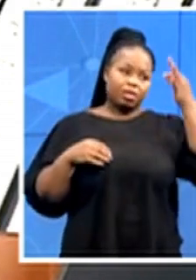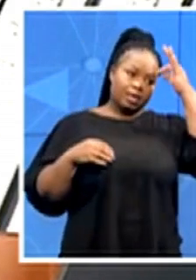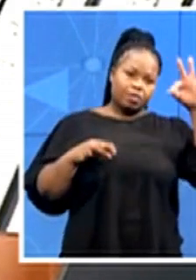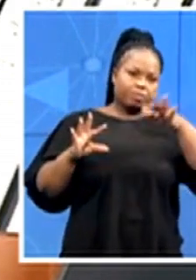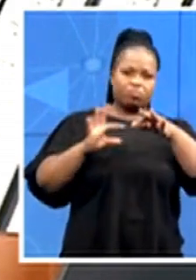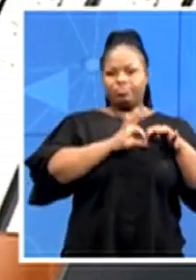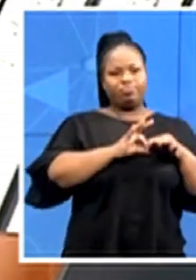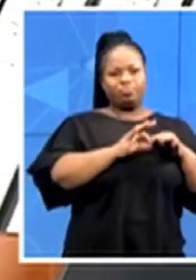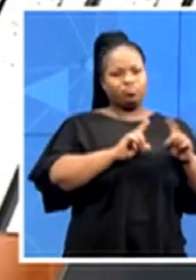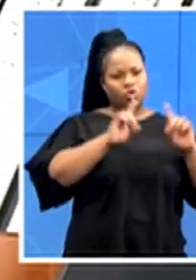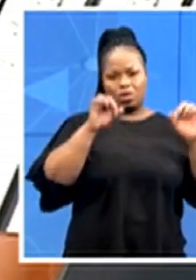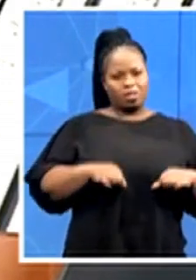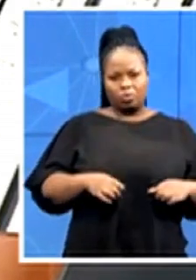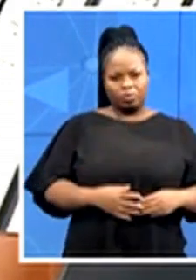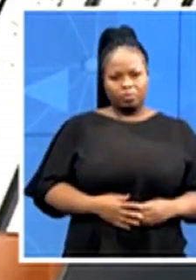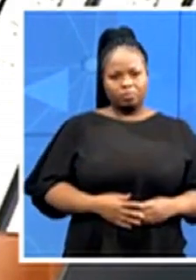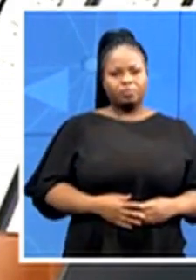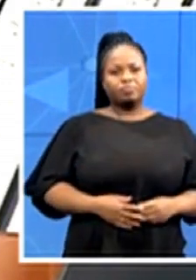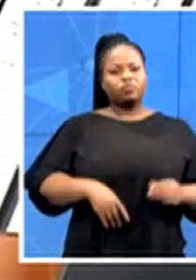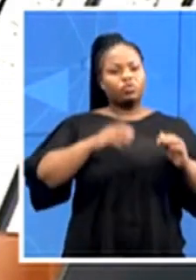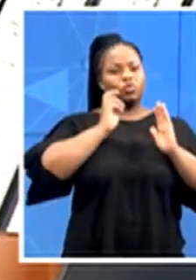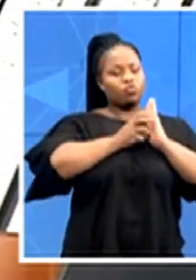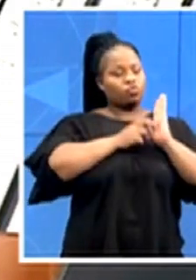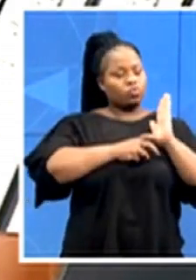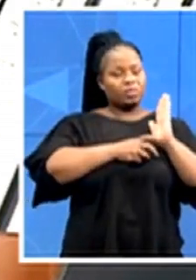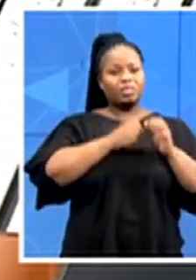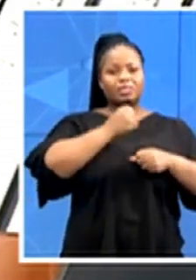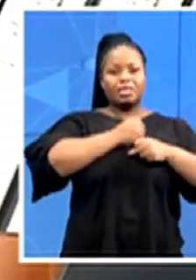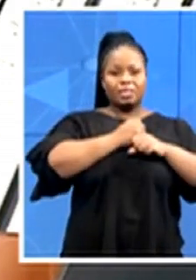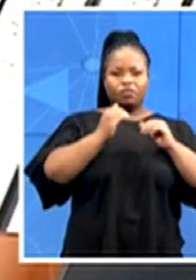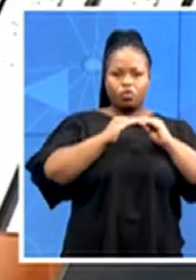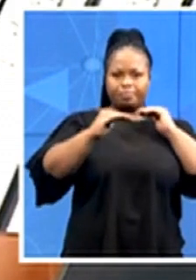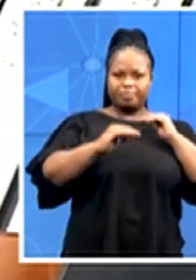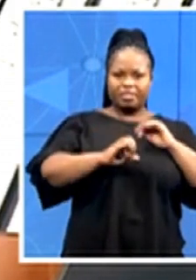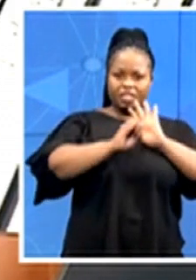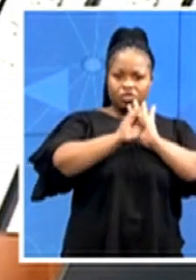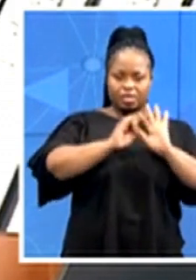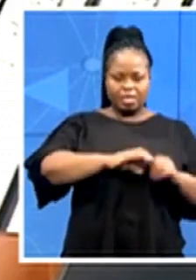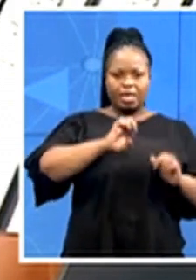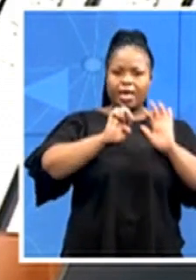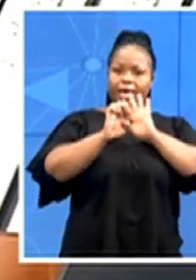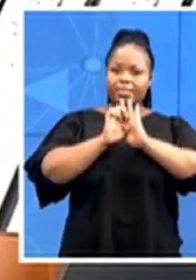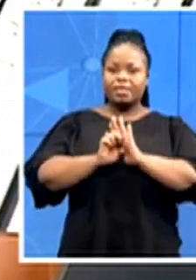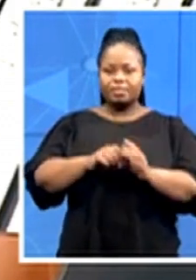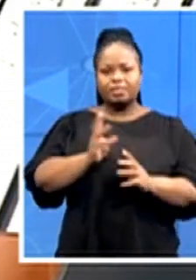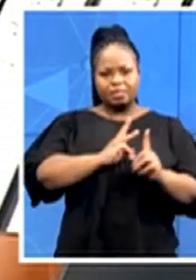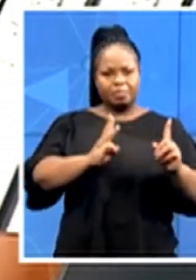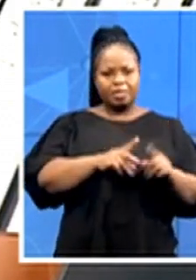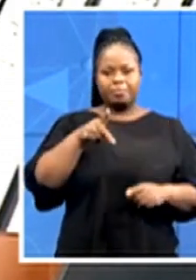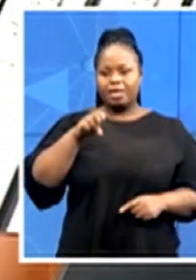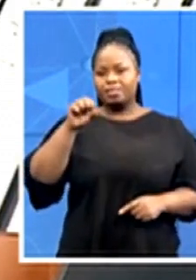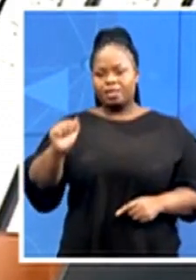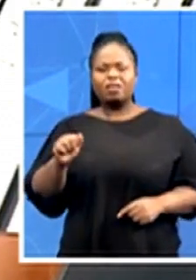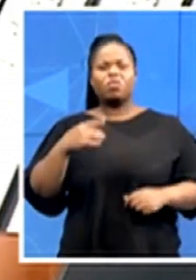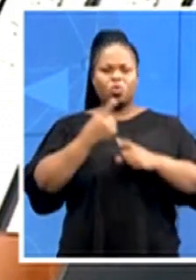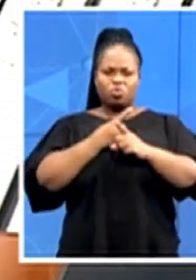and standards of integrity, ethics and discipline in the public service, and the establishment of the Office of